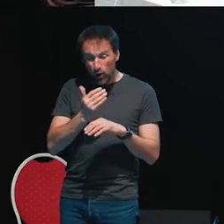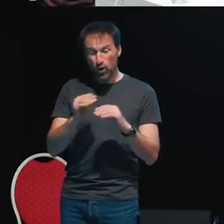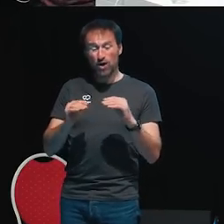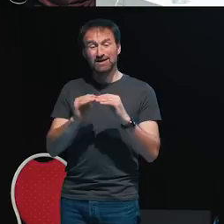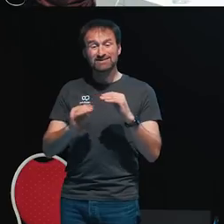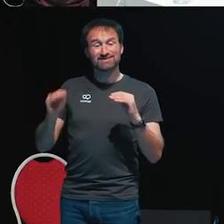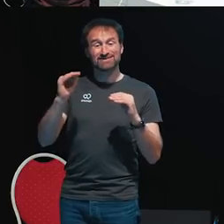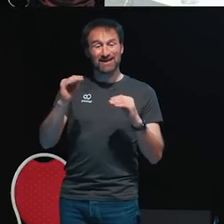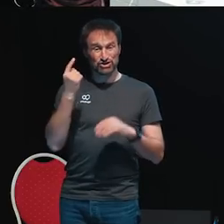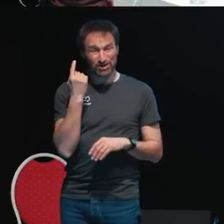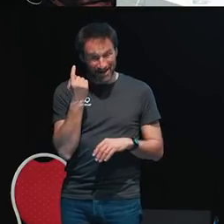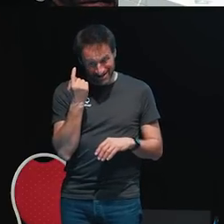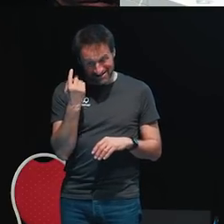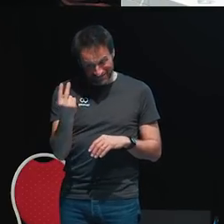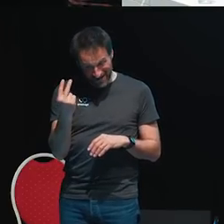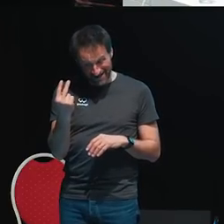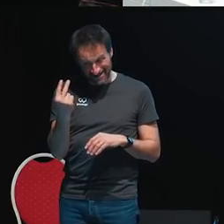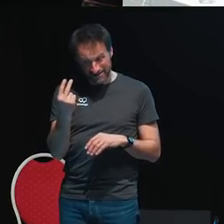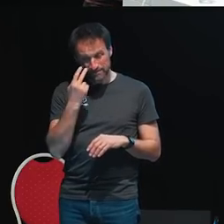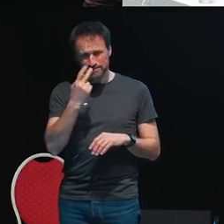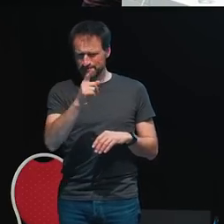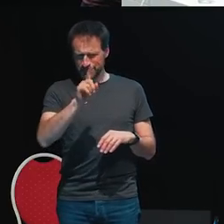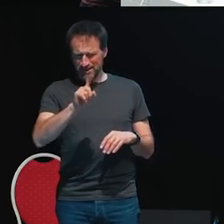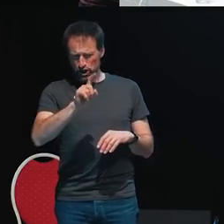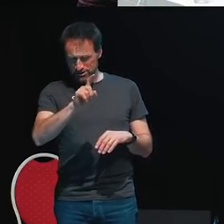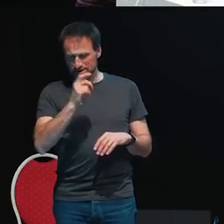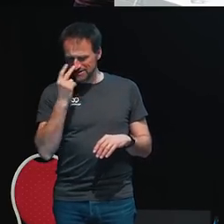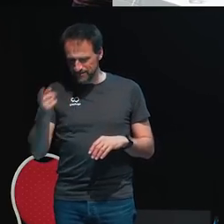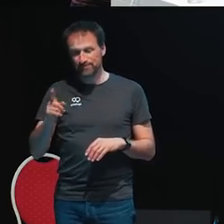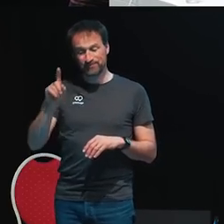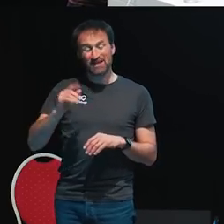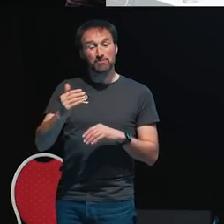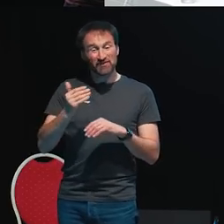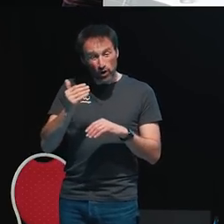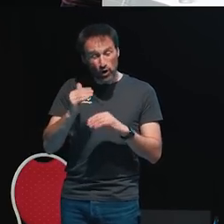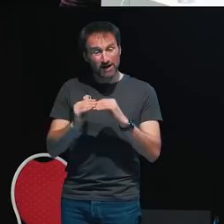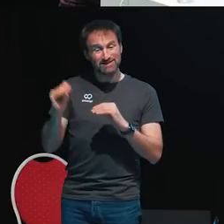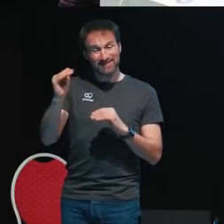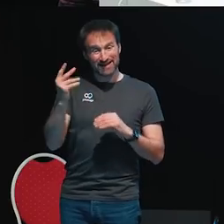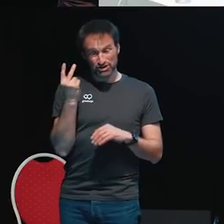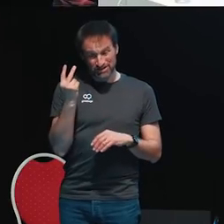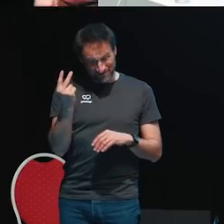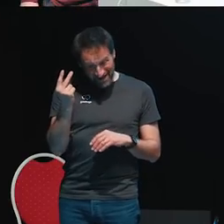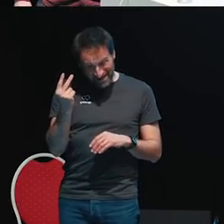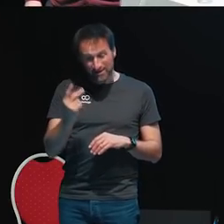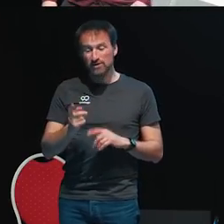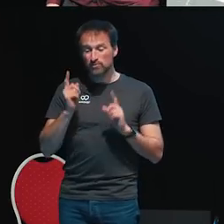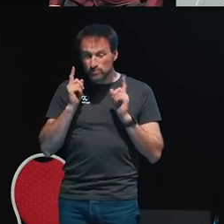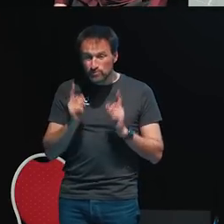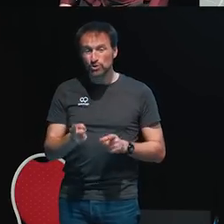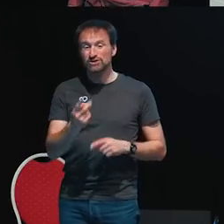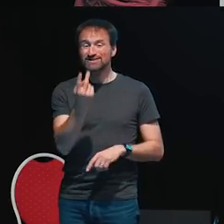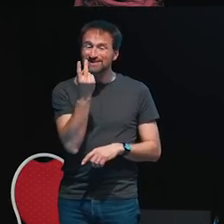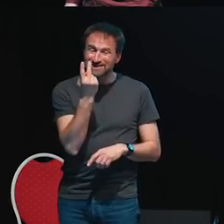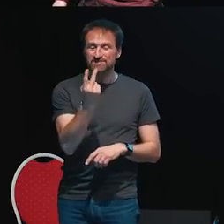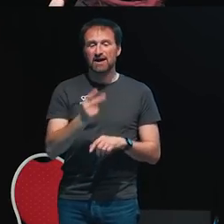stage 2, can you see? Yeah, you can see the cursor. Before you can enter stage 2, there have to be 2